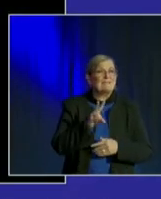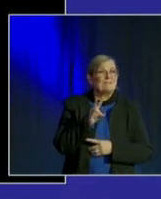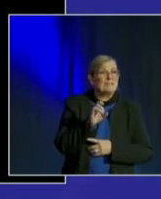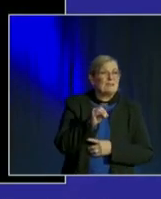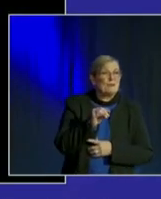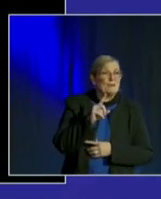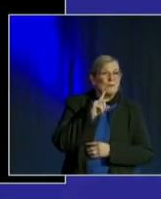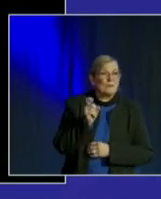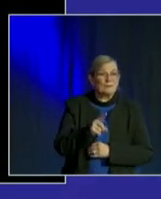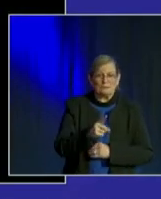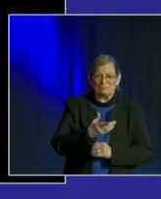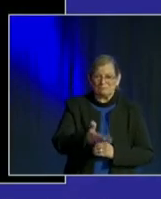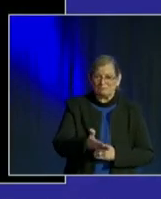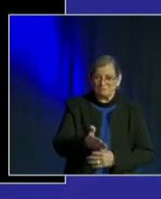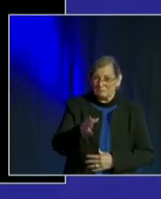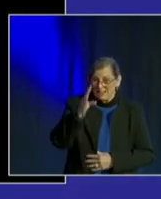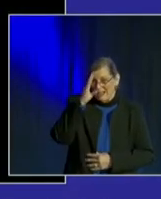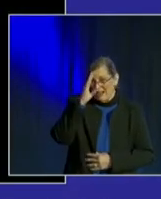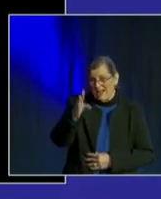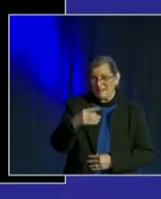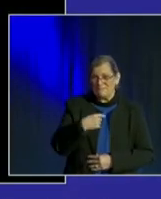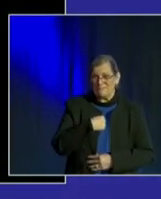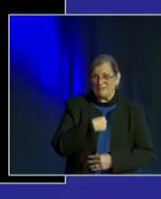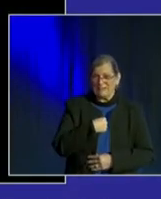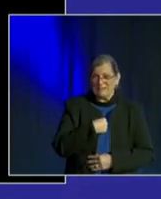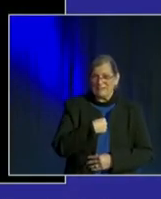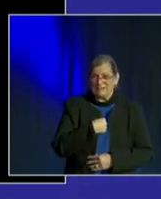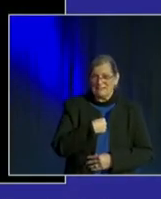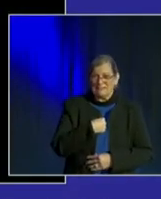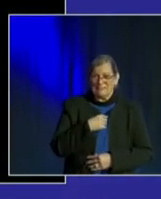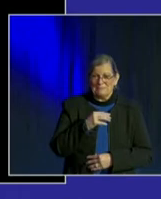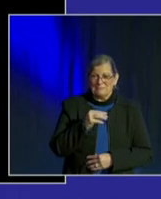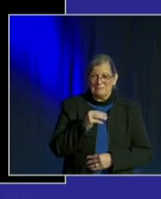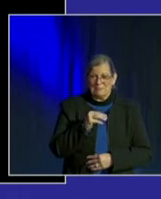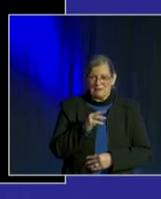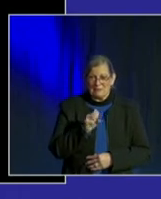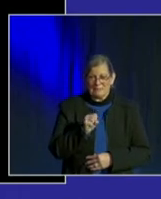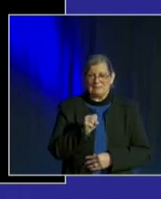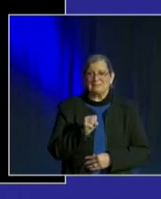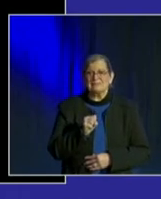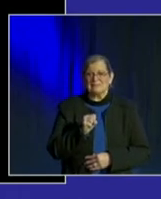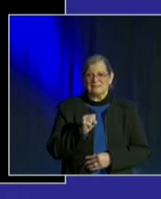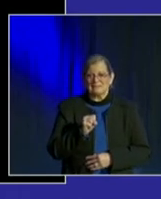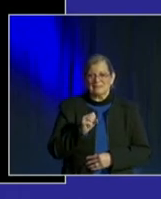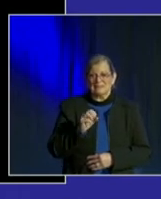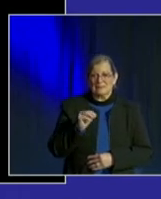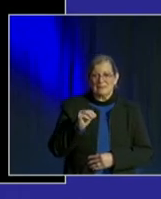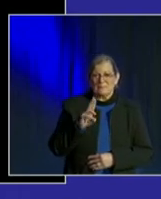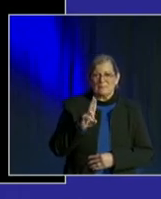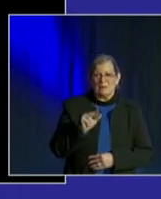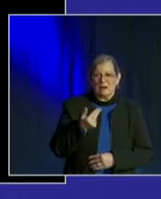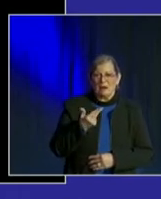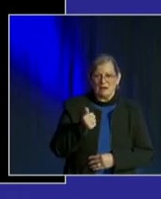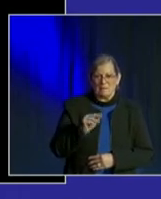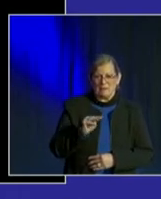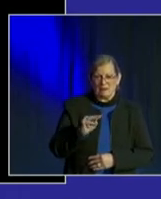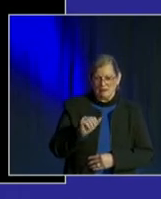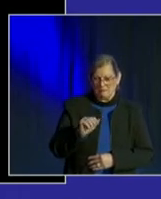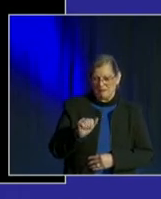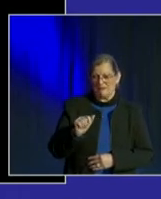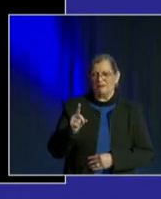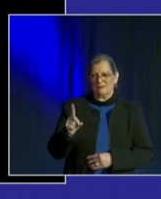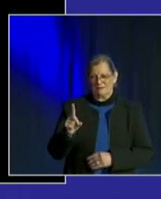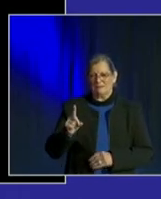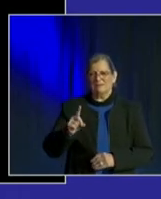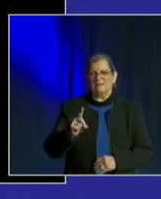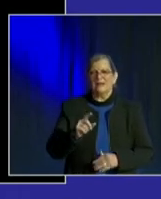Hi, I'm Rahana Mohammed, Ward 2 resident. My question is, how is the FY22 budget going to address the needs of